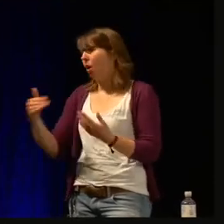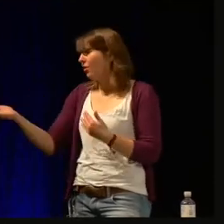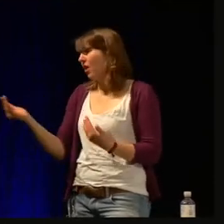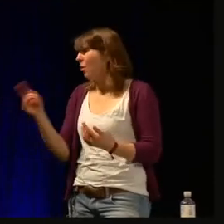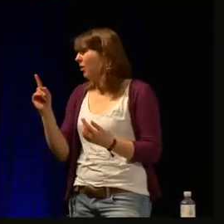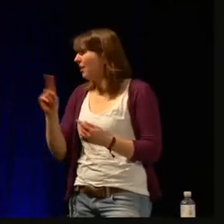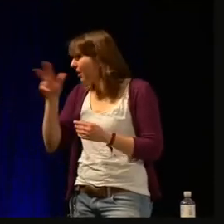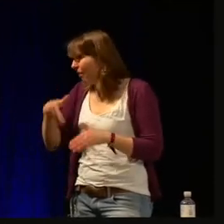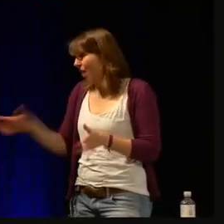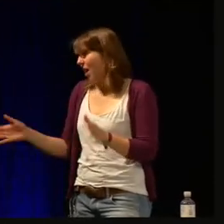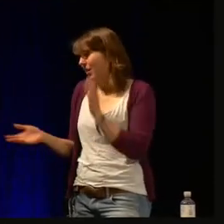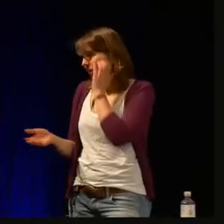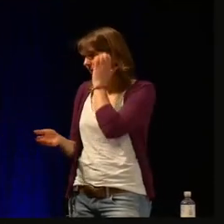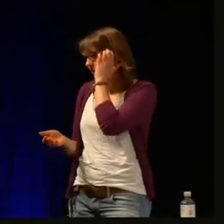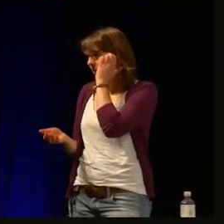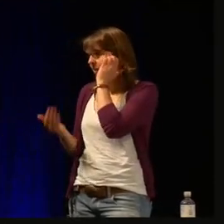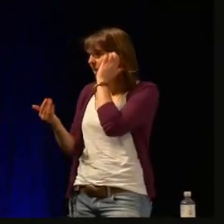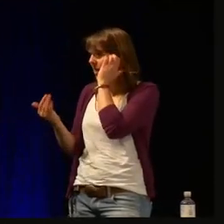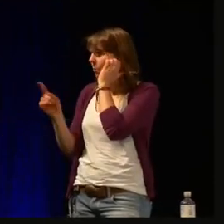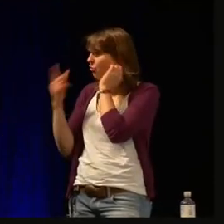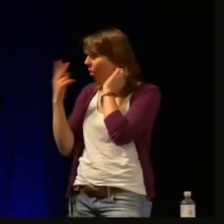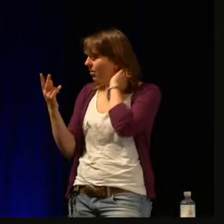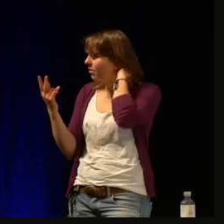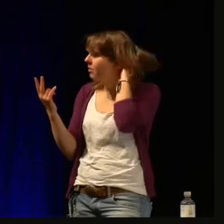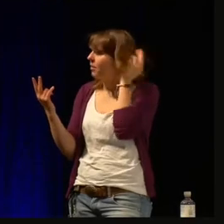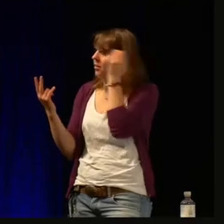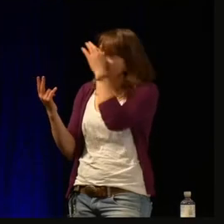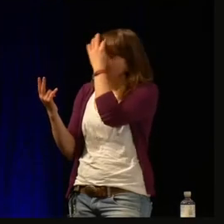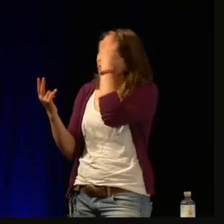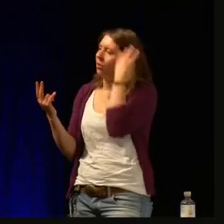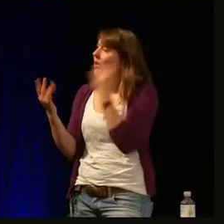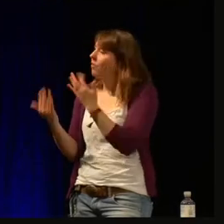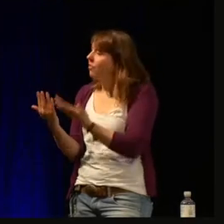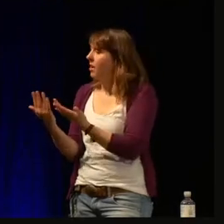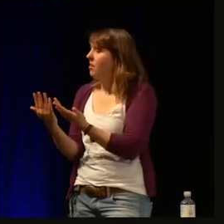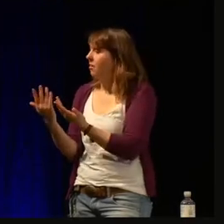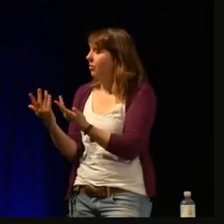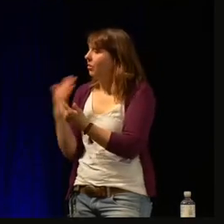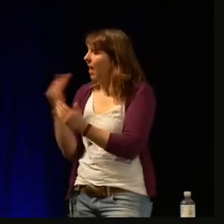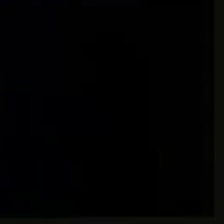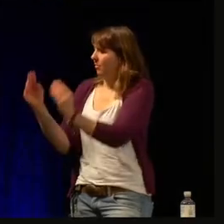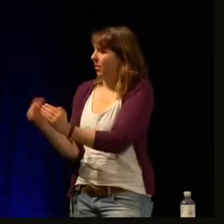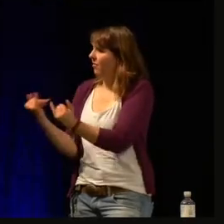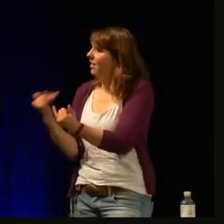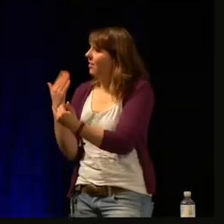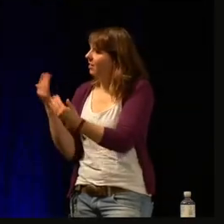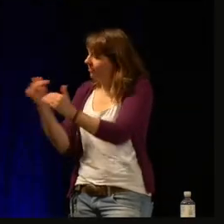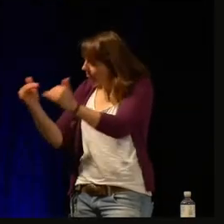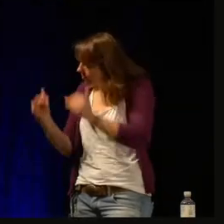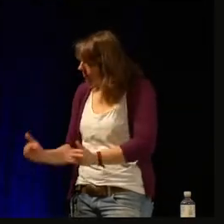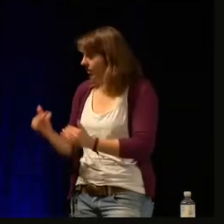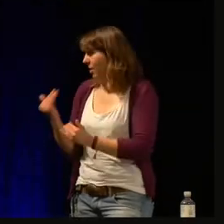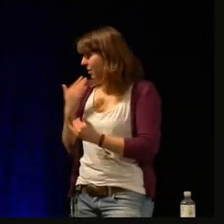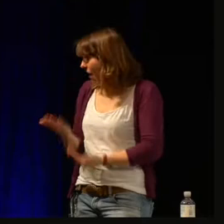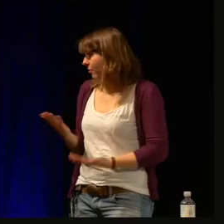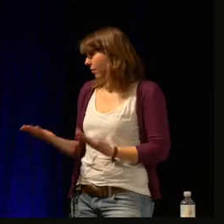that, and we can measure that, but it's always sort of, you know, simplification. It's always the